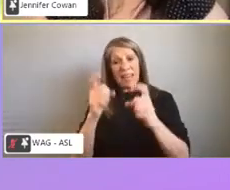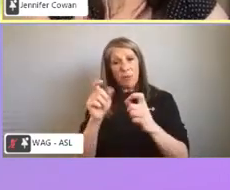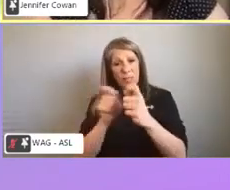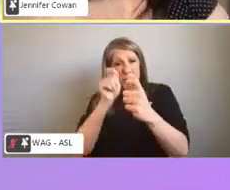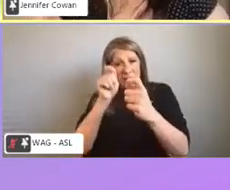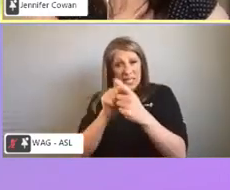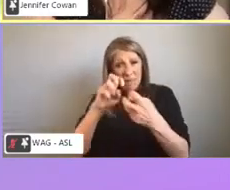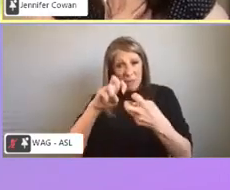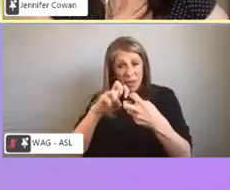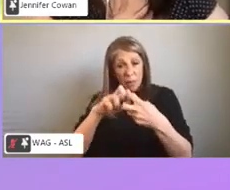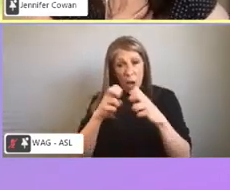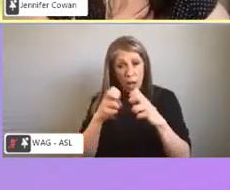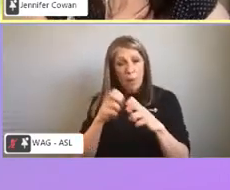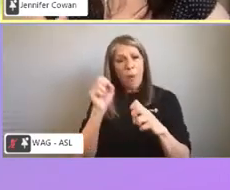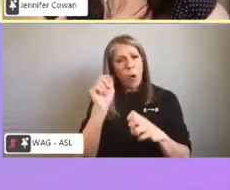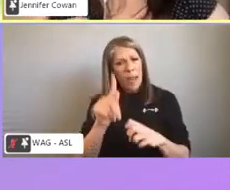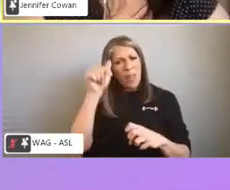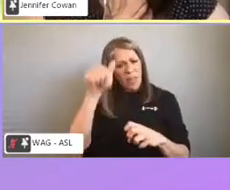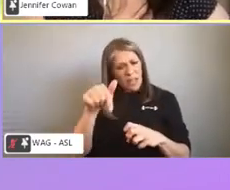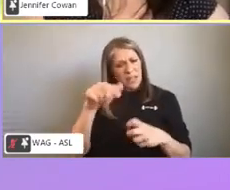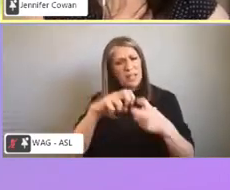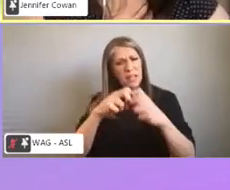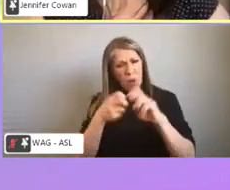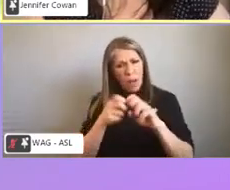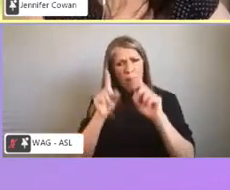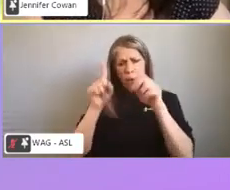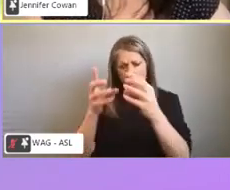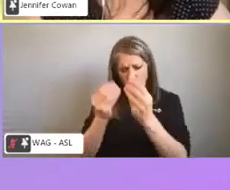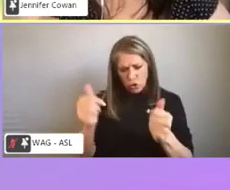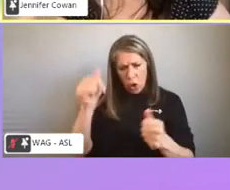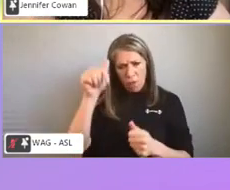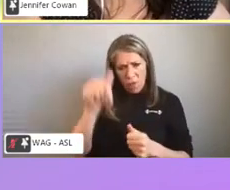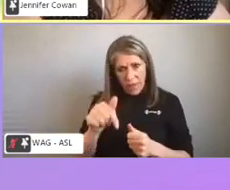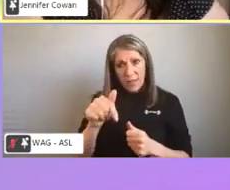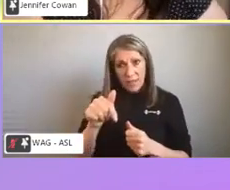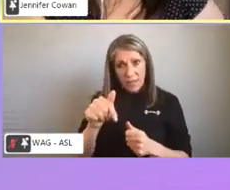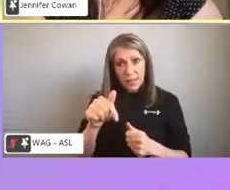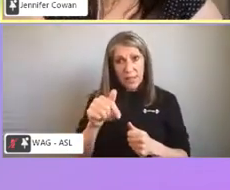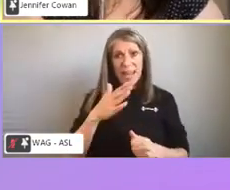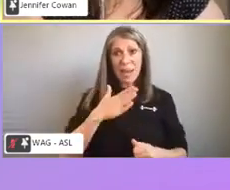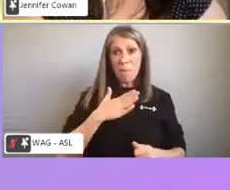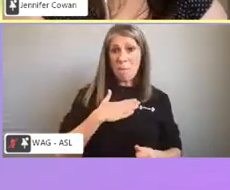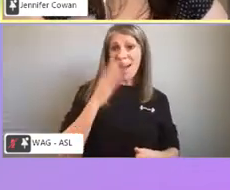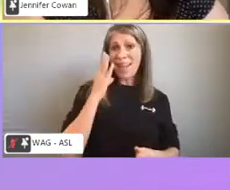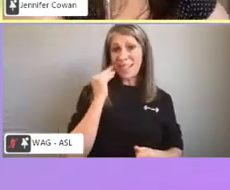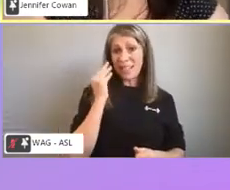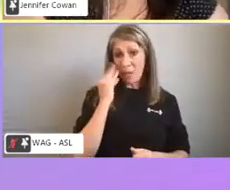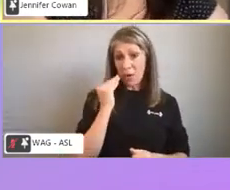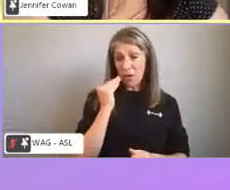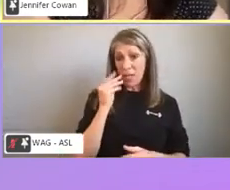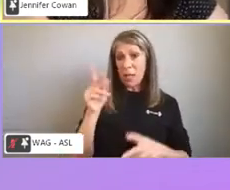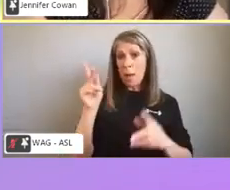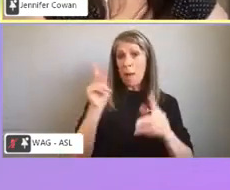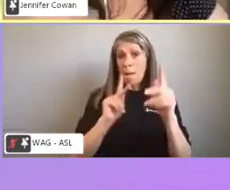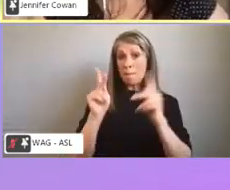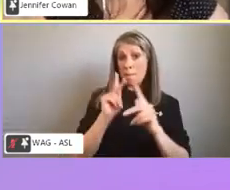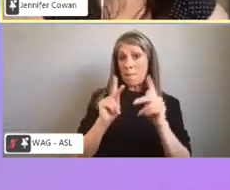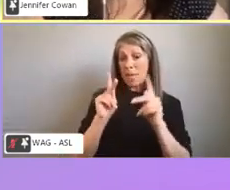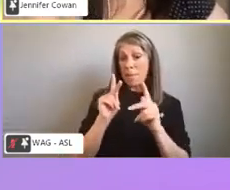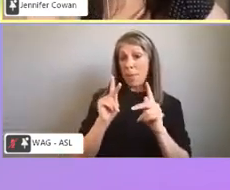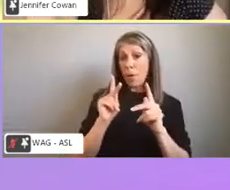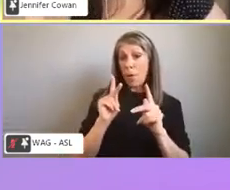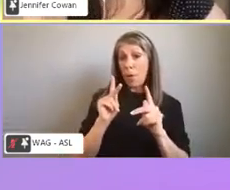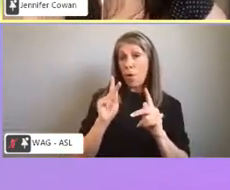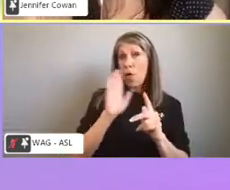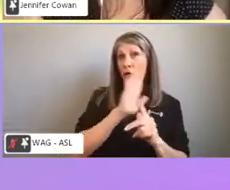said, this is the problem, go and solve it, in my experience, people will, their